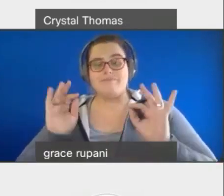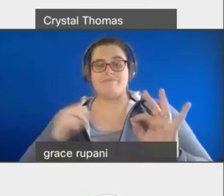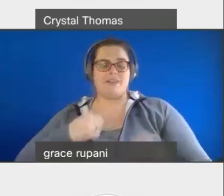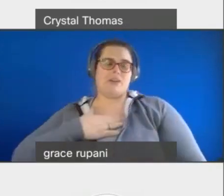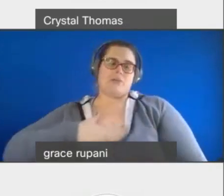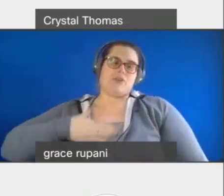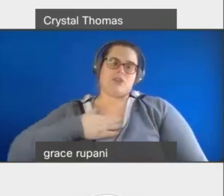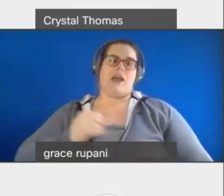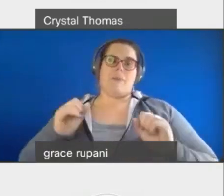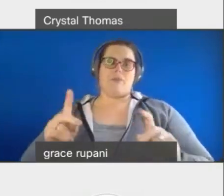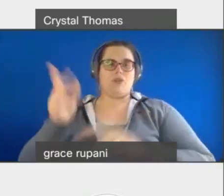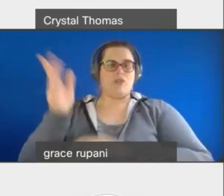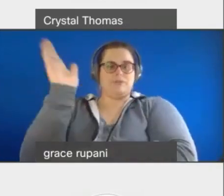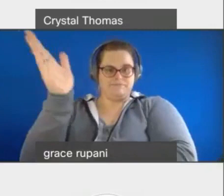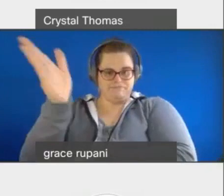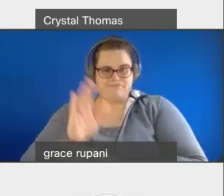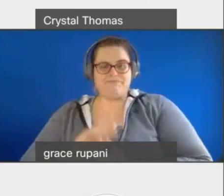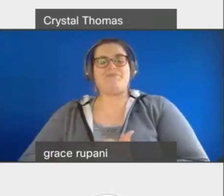this opportunity.